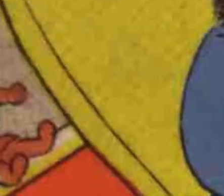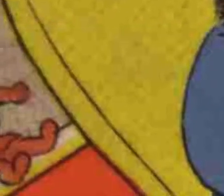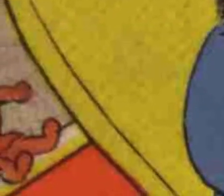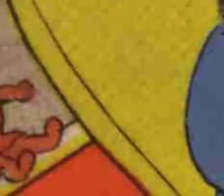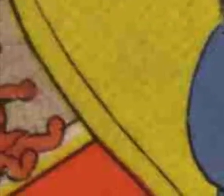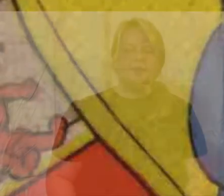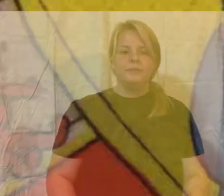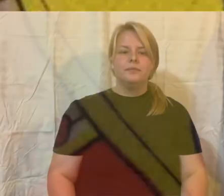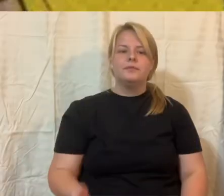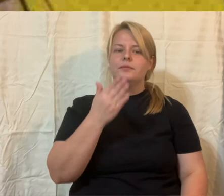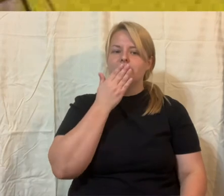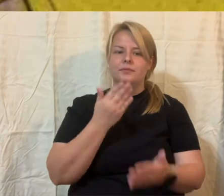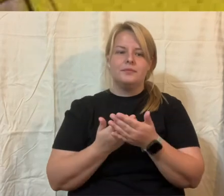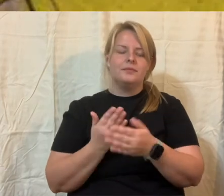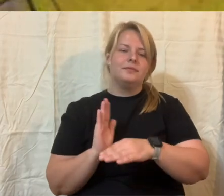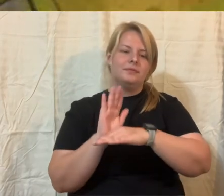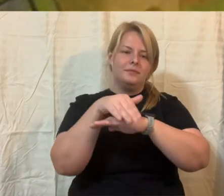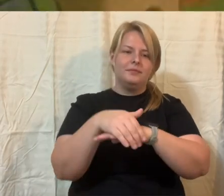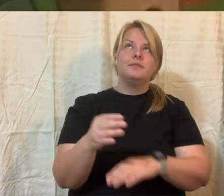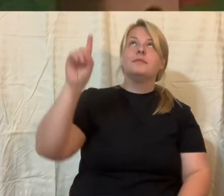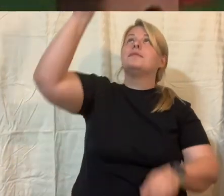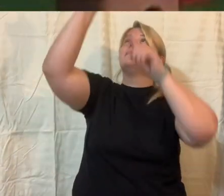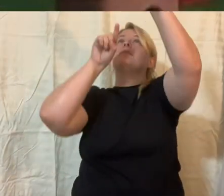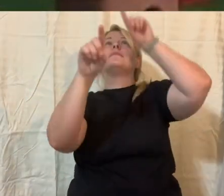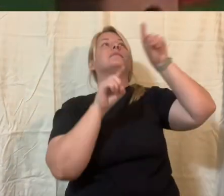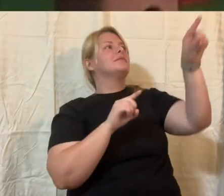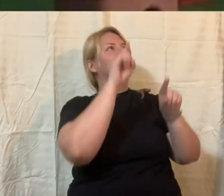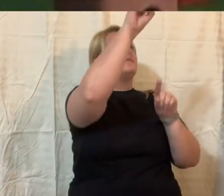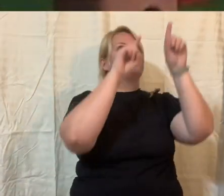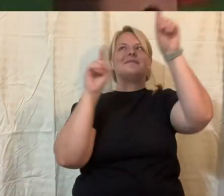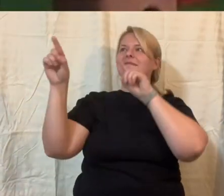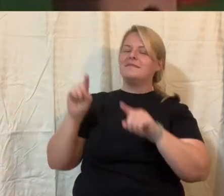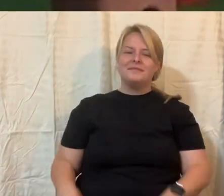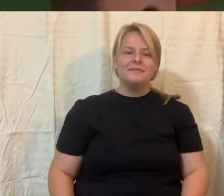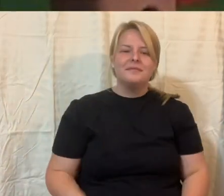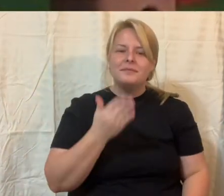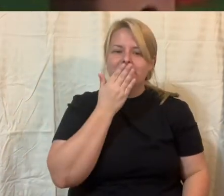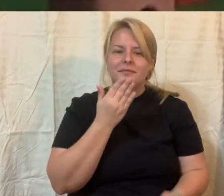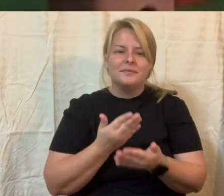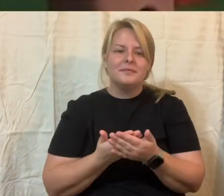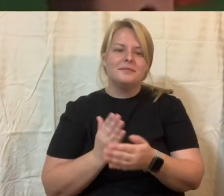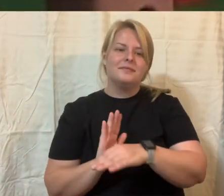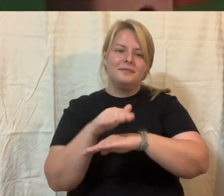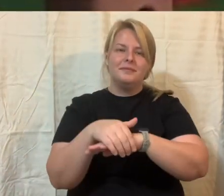"Hush." Good night, star.